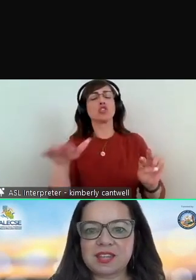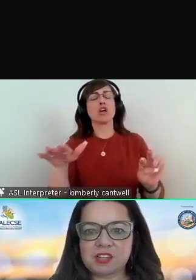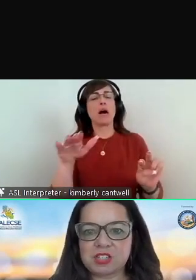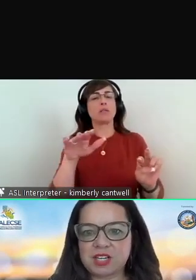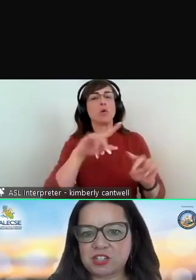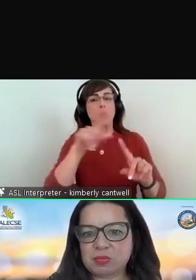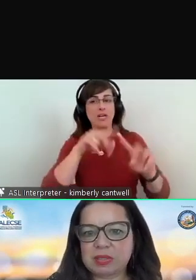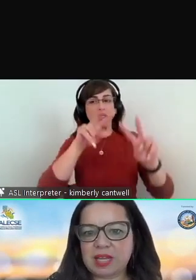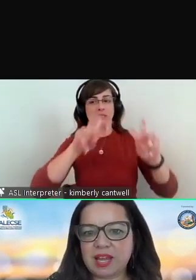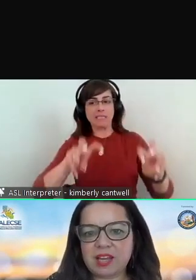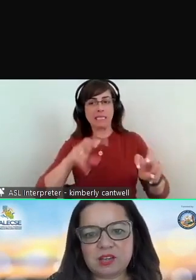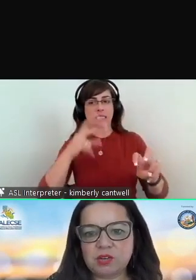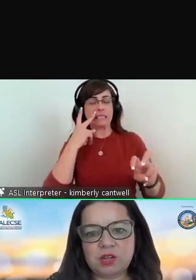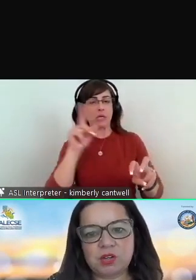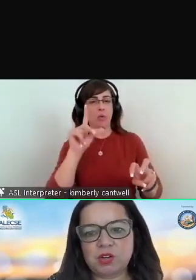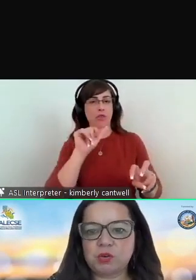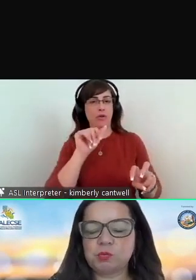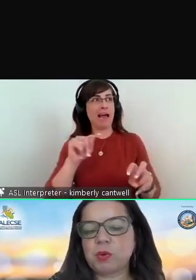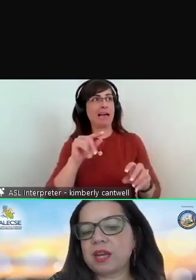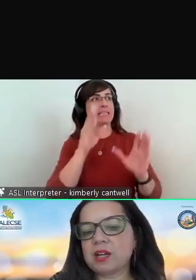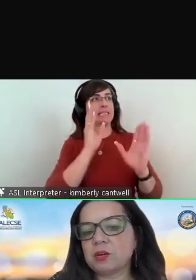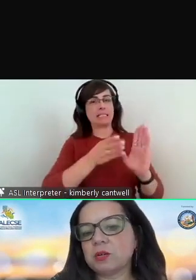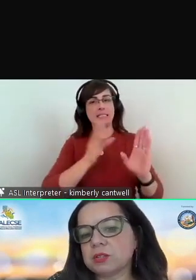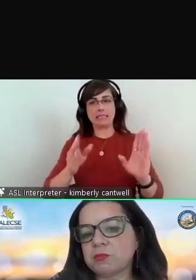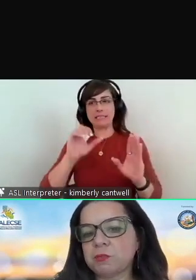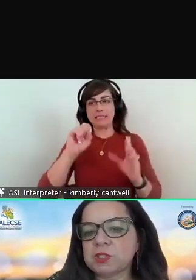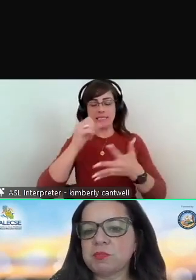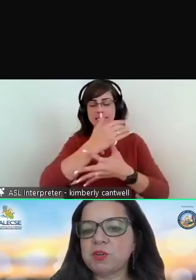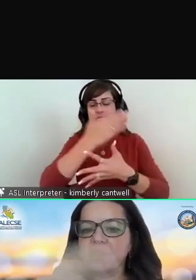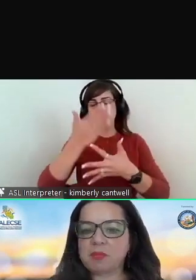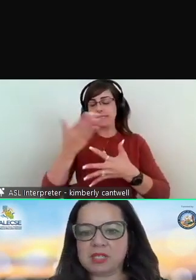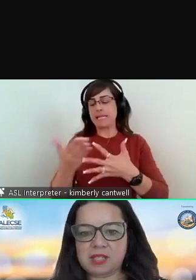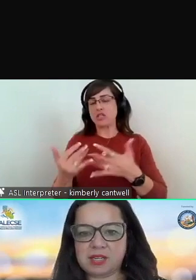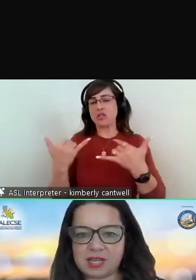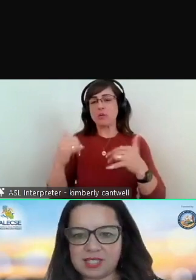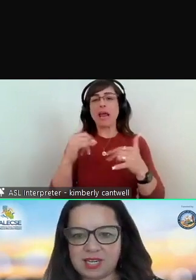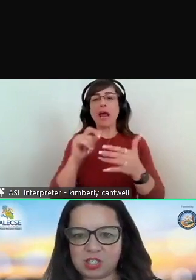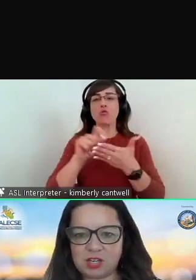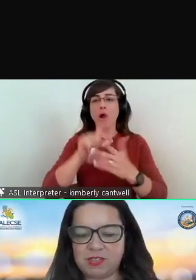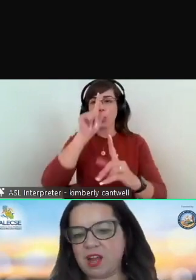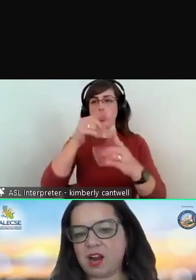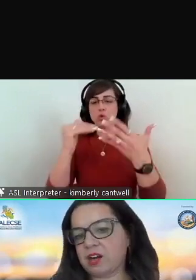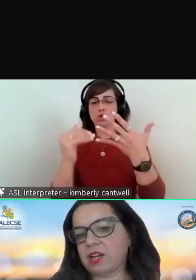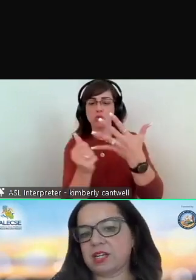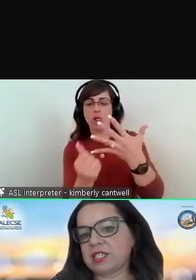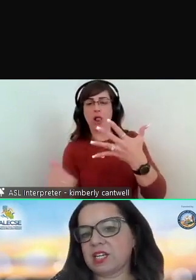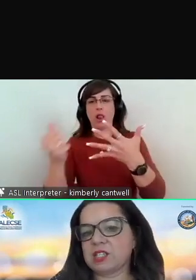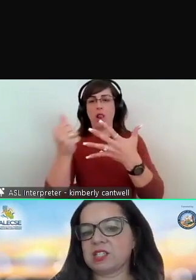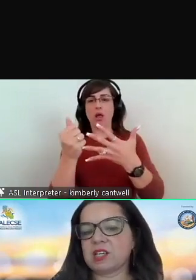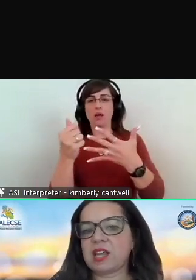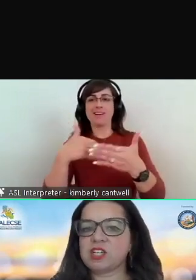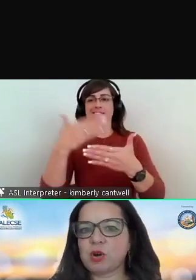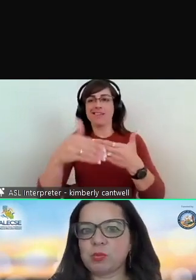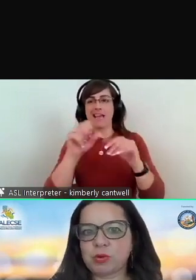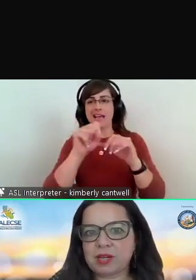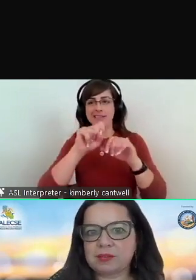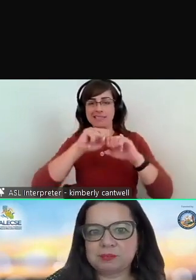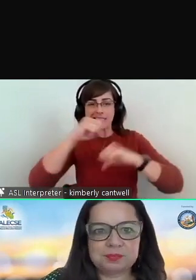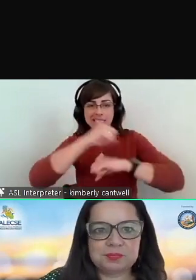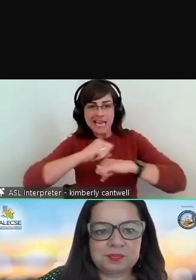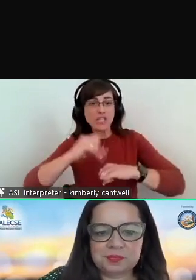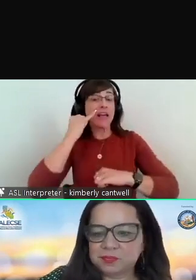at in their stages of play. And you can, write a goal to move them on to the next stage if they are in a stage that's age